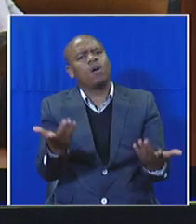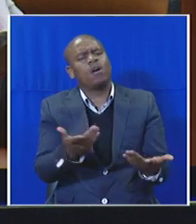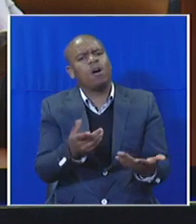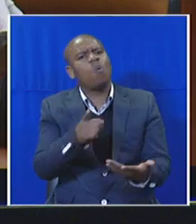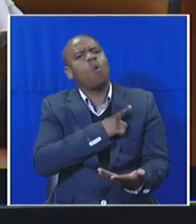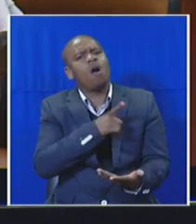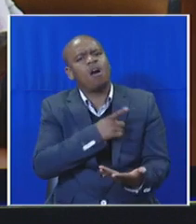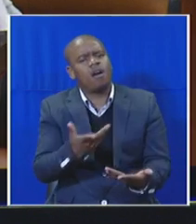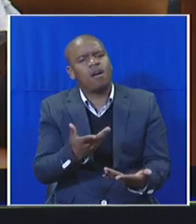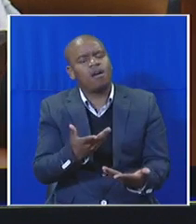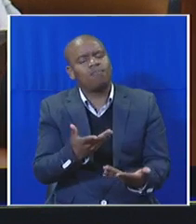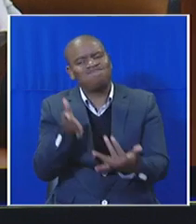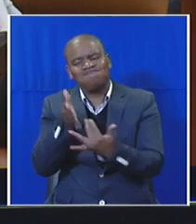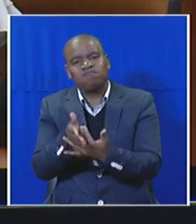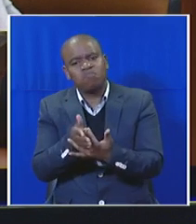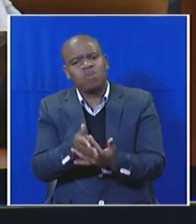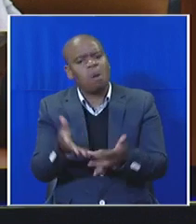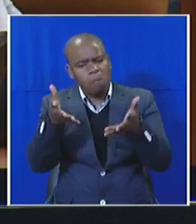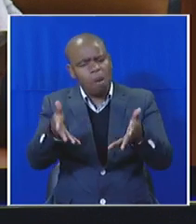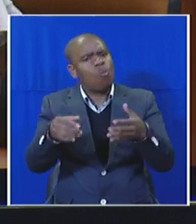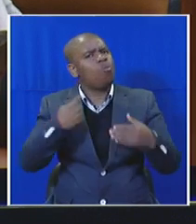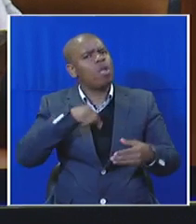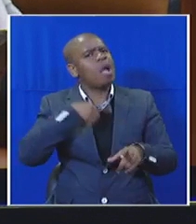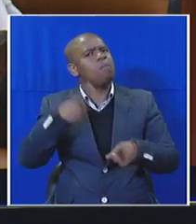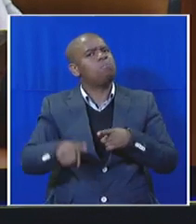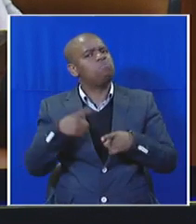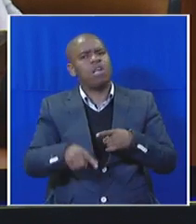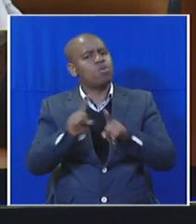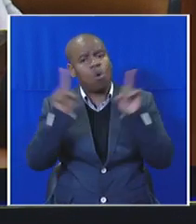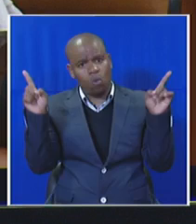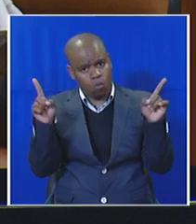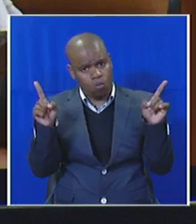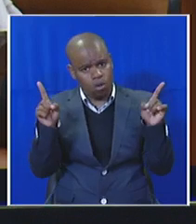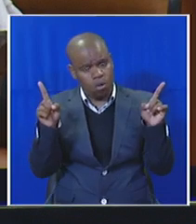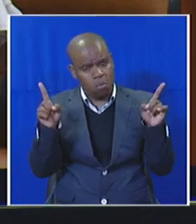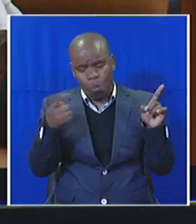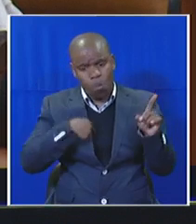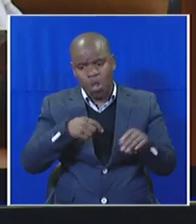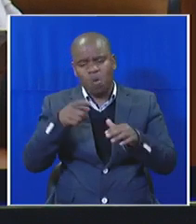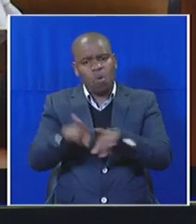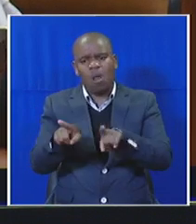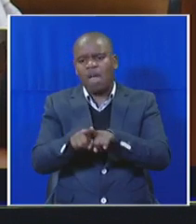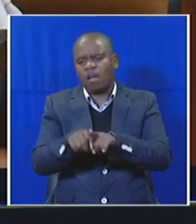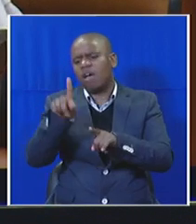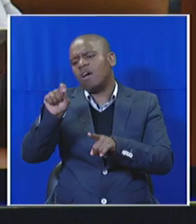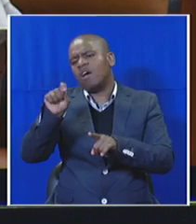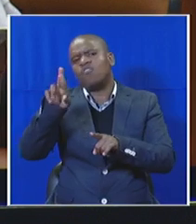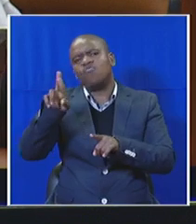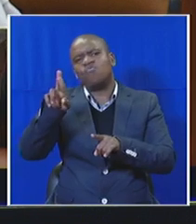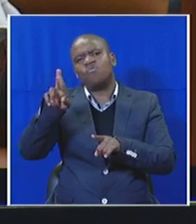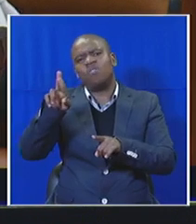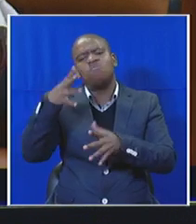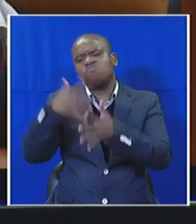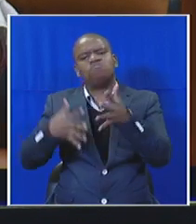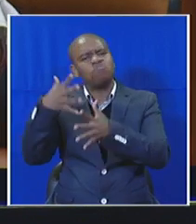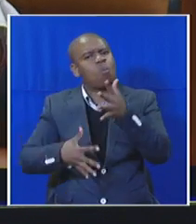Honorable Dlozi. This is not Trevor. I've been telling him this is not Trevor Noah's show. No, I think you must He take comes the to House laugh seriously. at